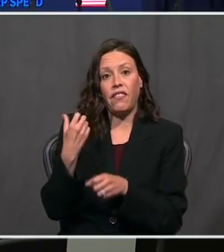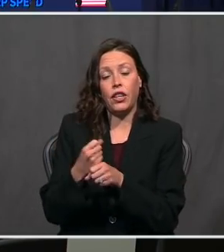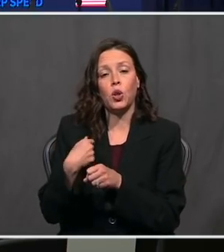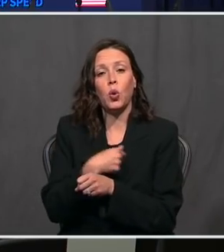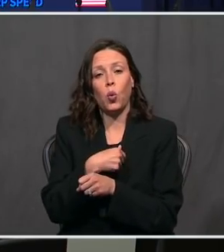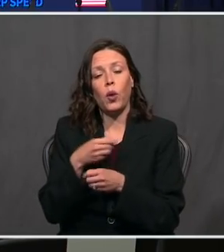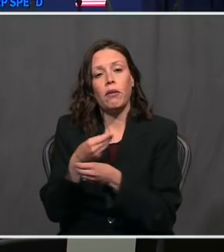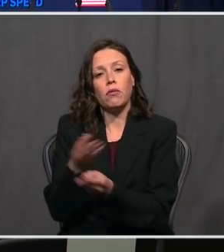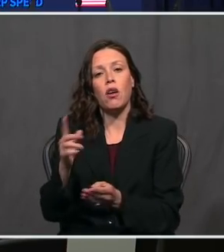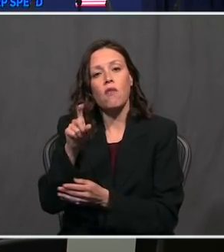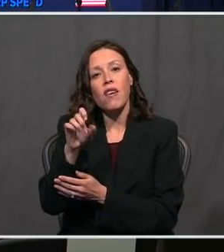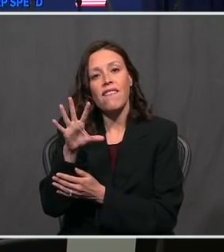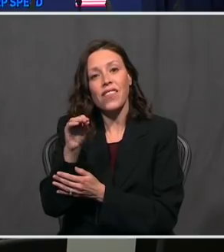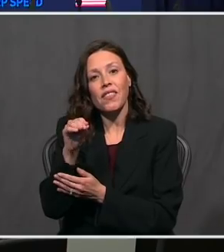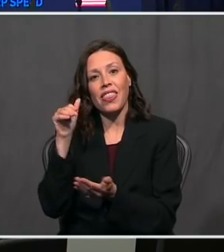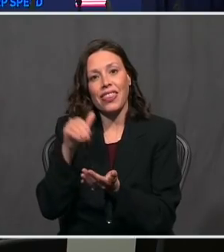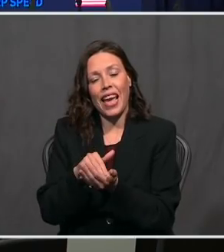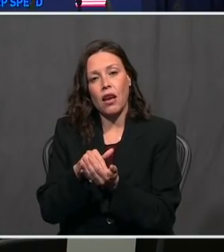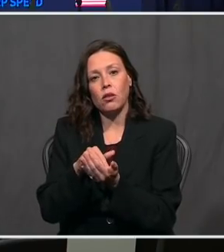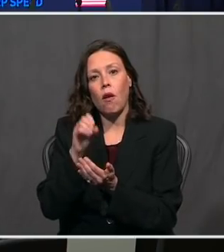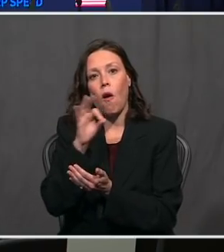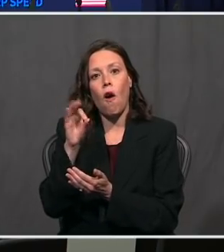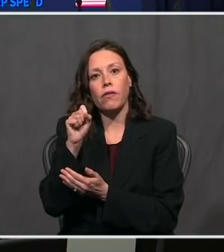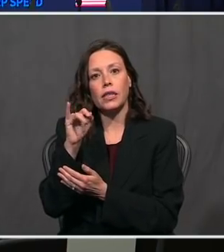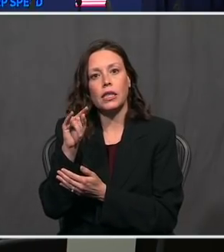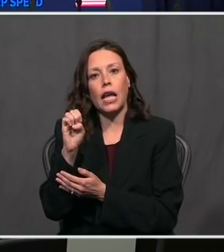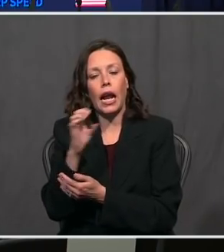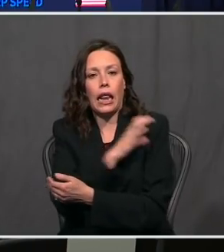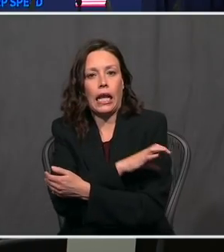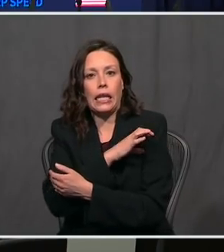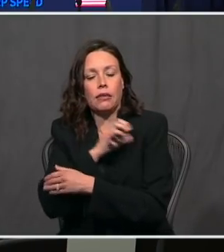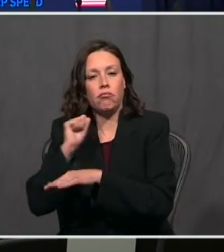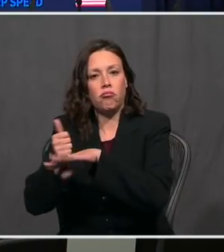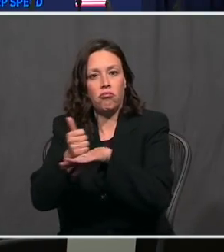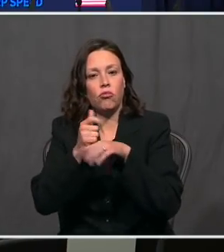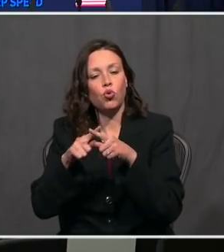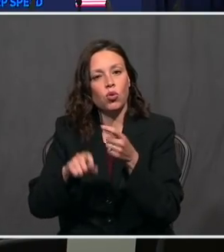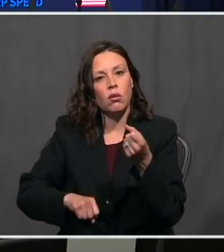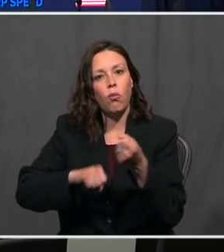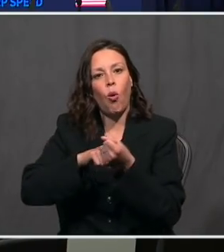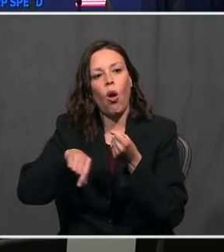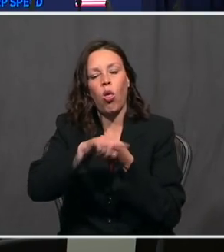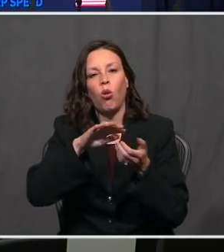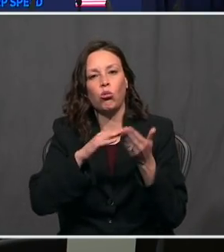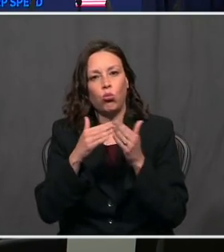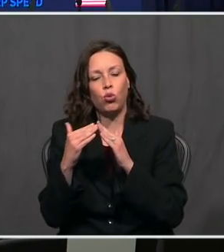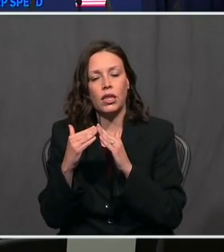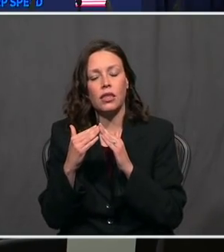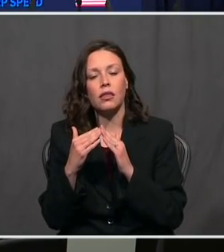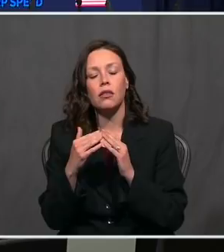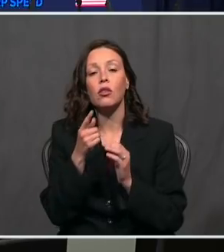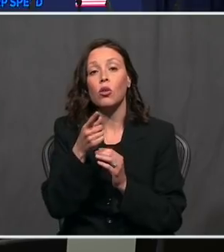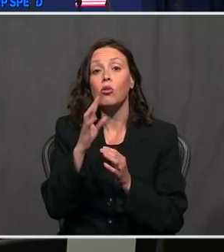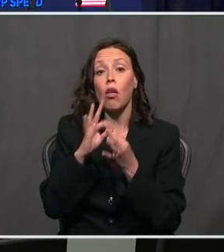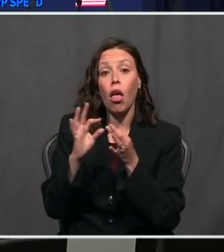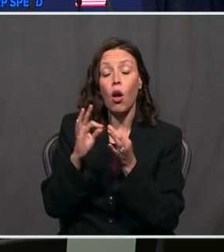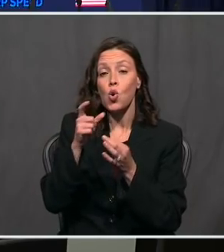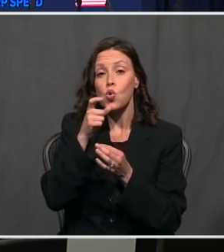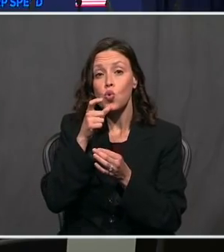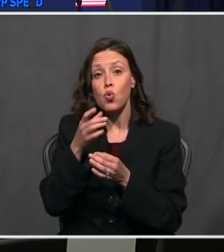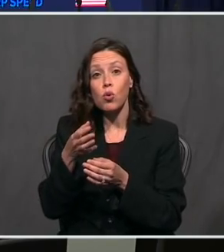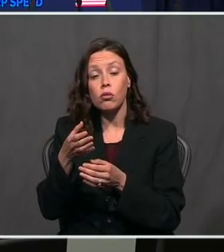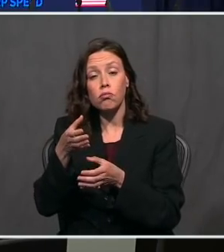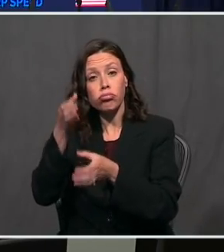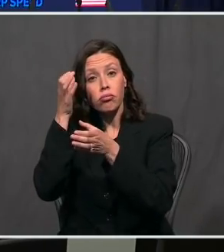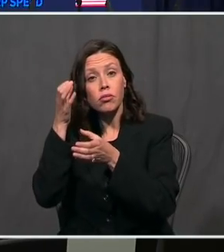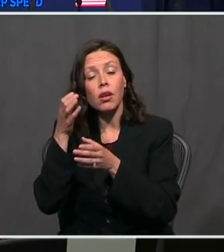about 150,000 off-site clinics to really support the communities that we're in. So when you talk about the expertise and the